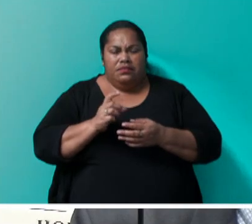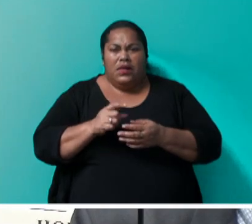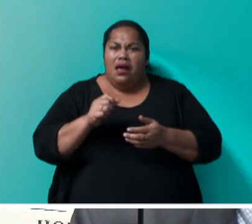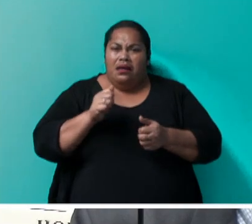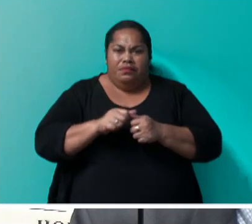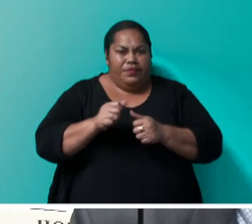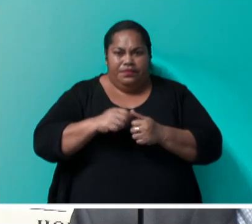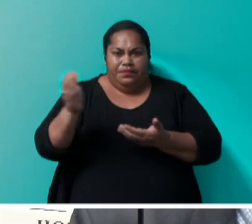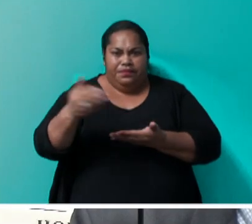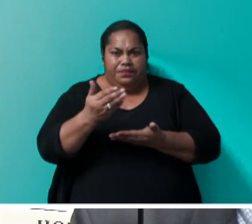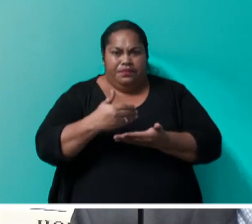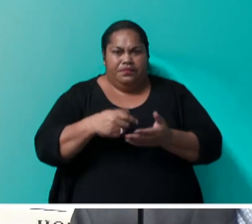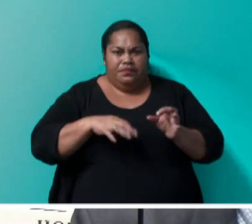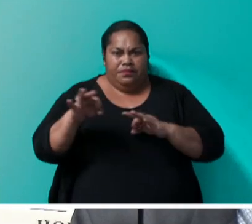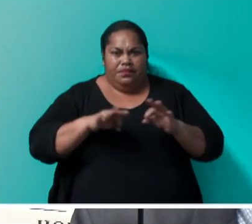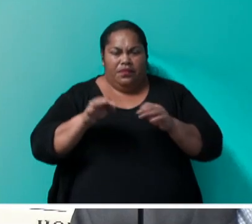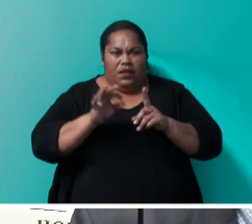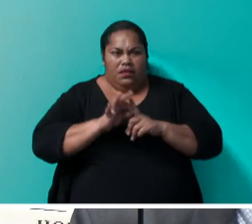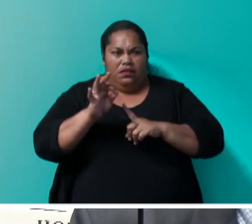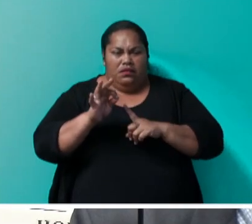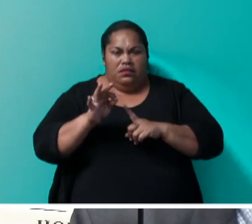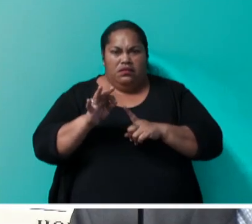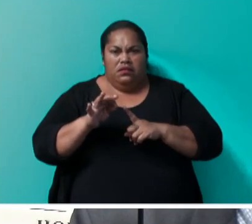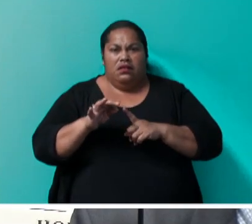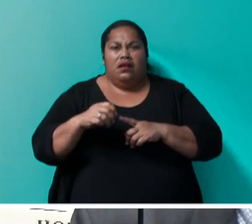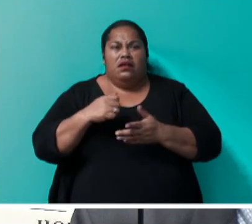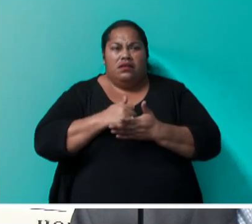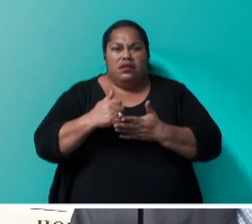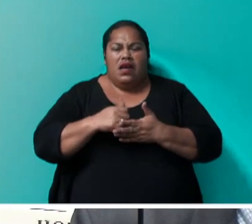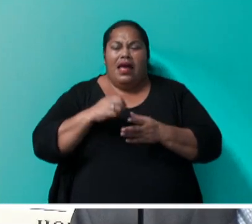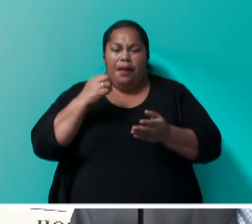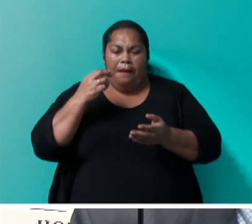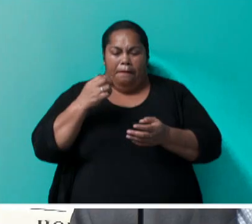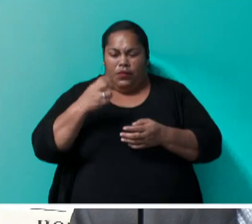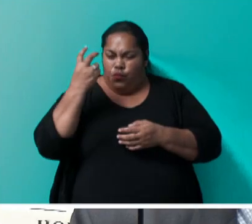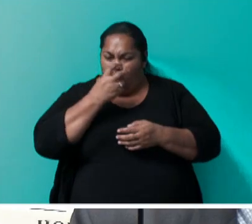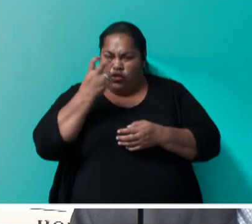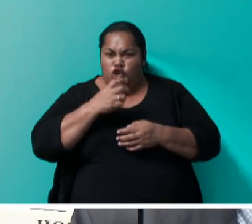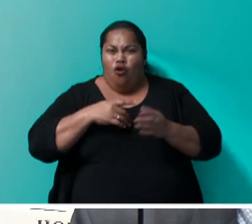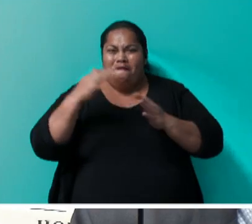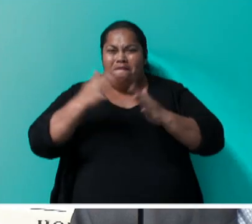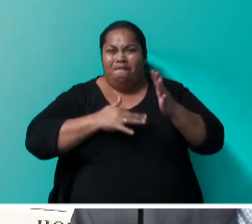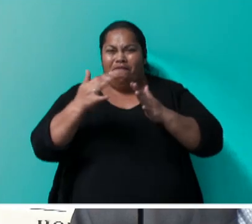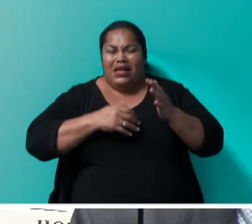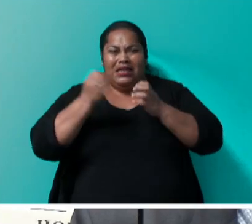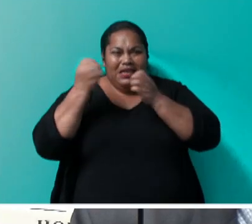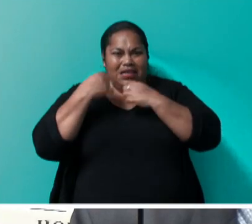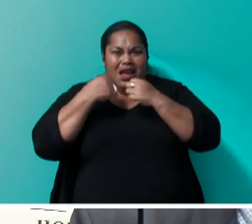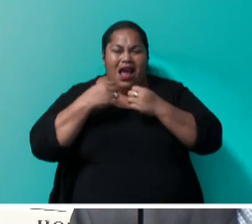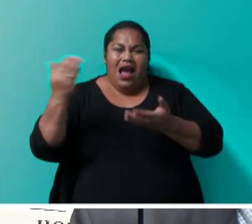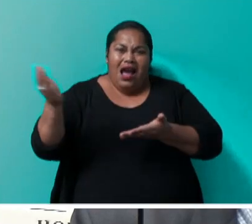planning, improved logistic management, and real-time monitoring of burnt canes, harvesting